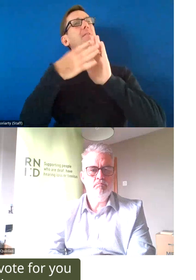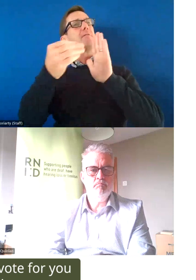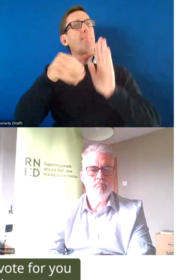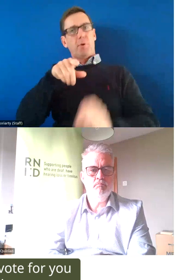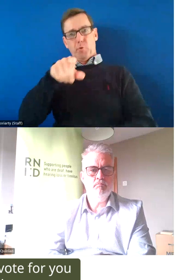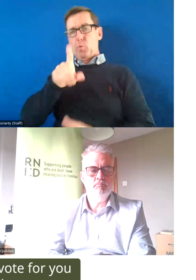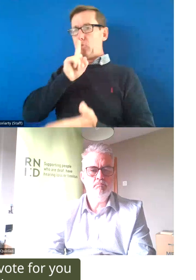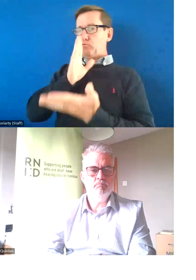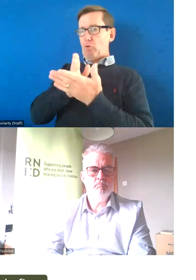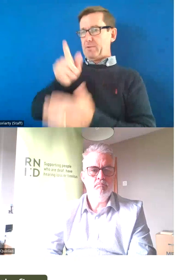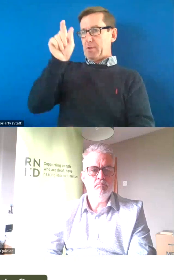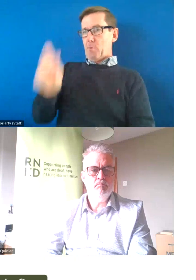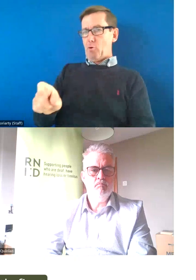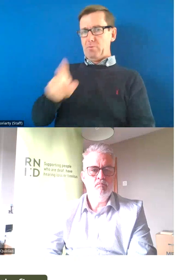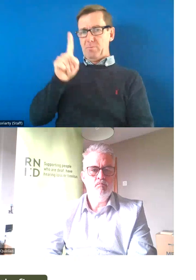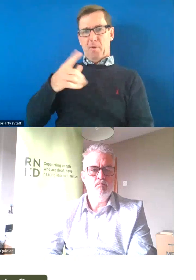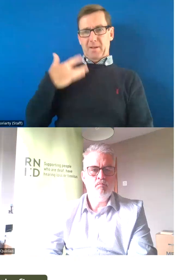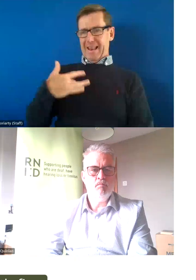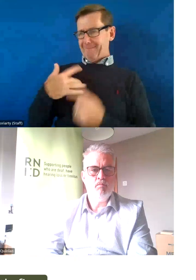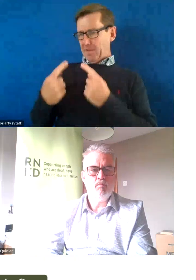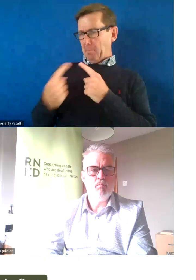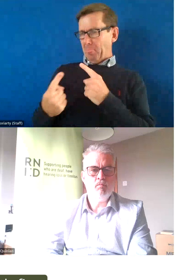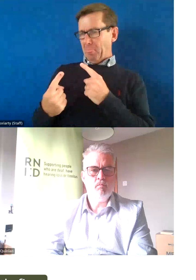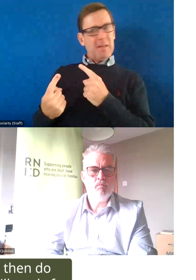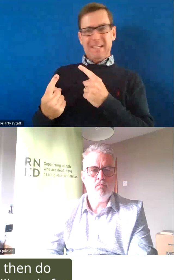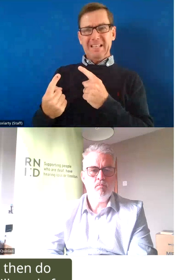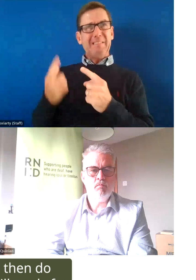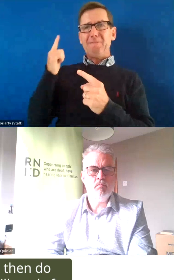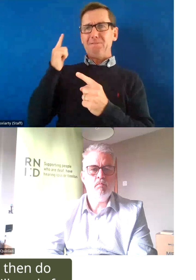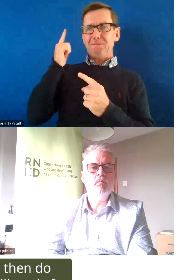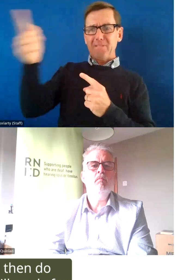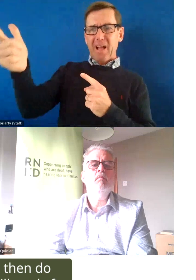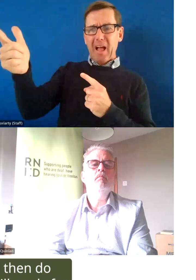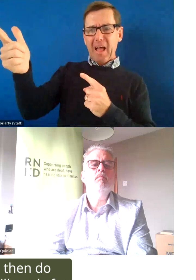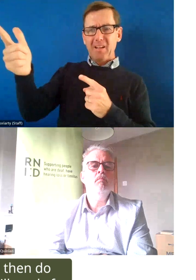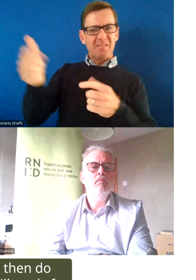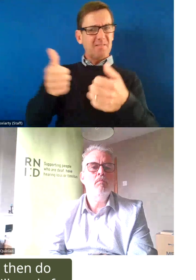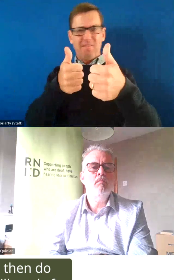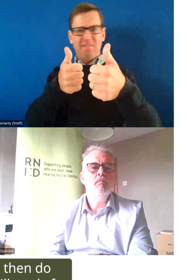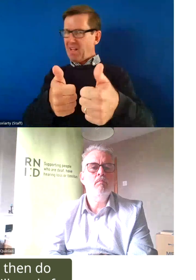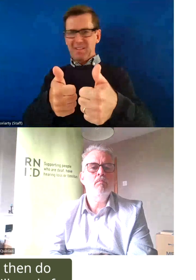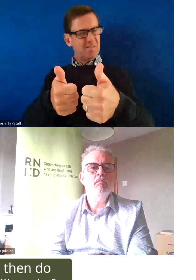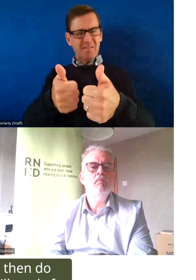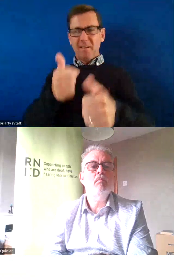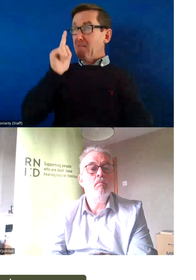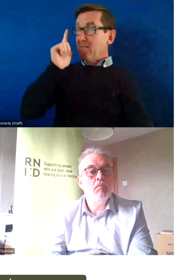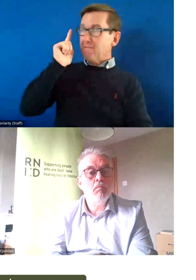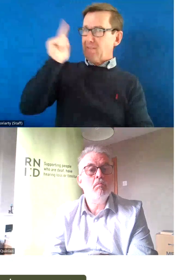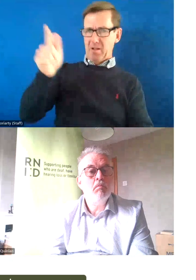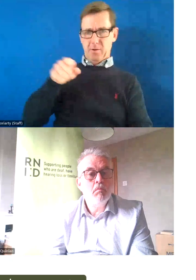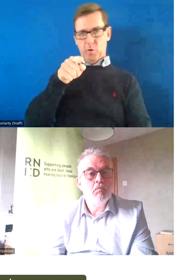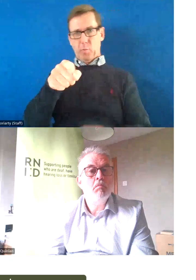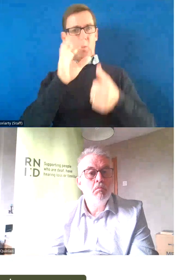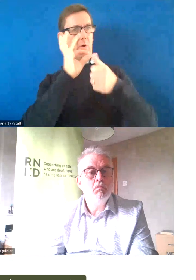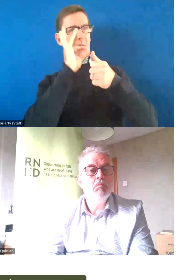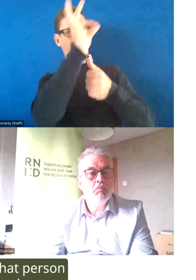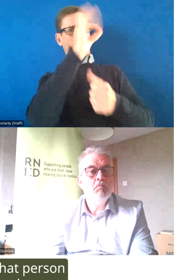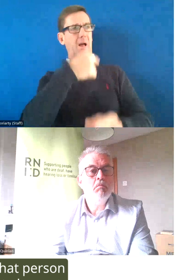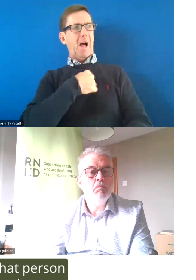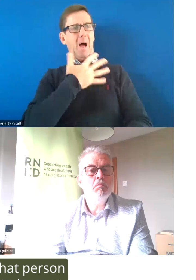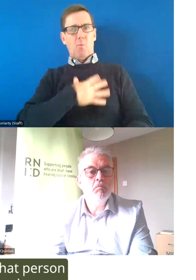don't live in your area. That's perfectly fine. What they will then do is you will apply for what's called a postal